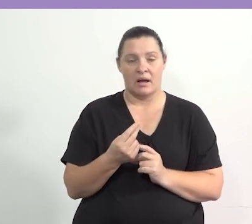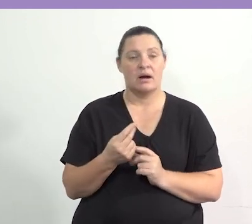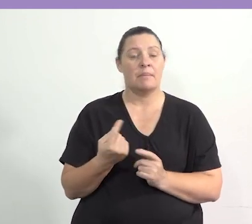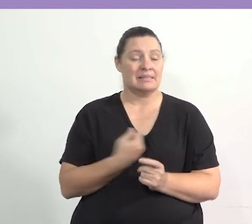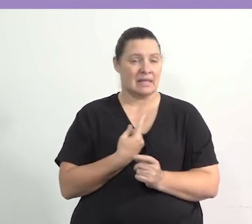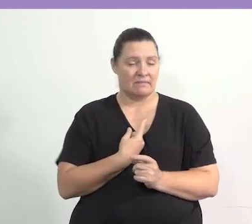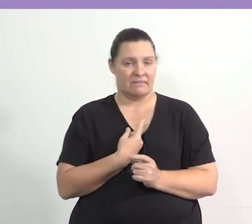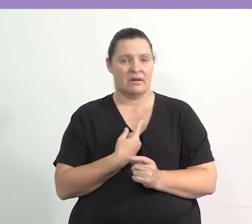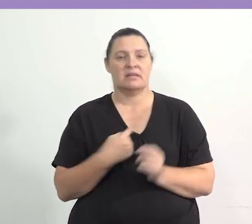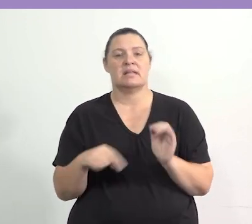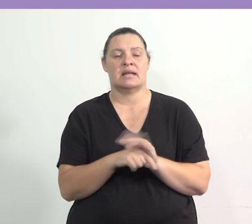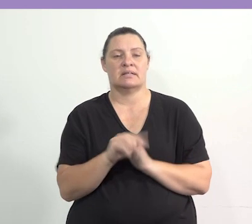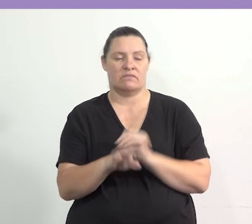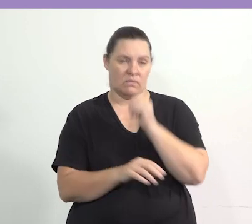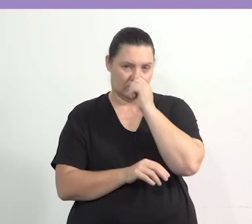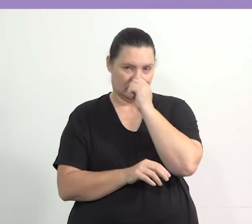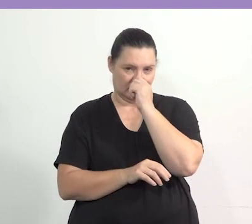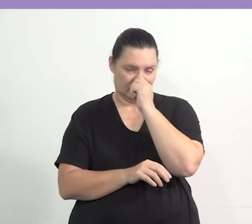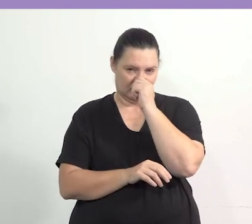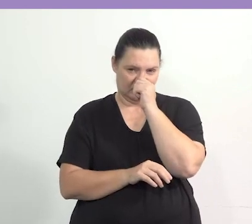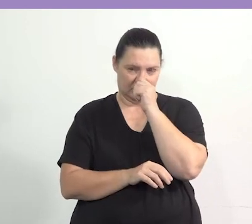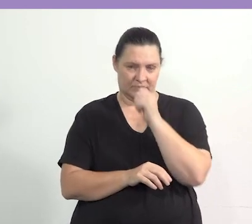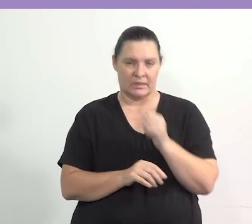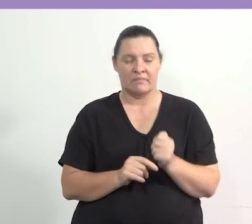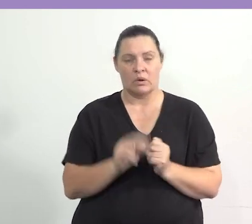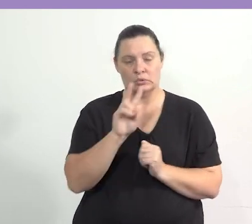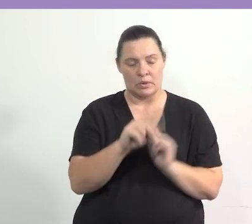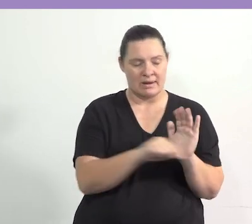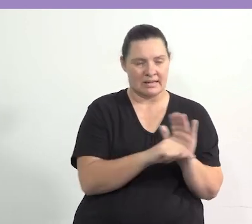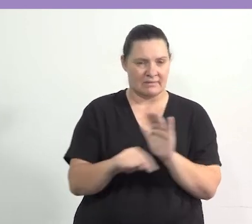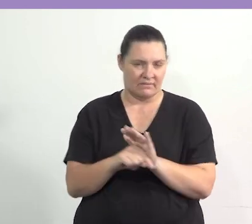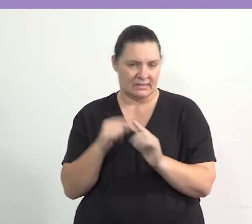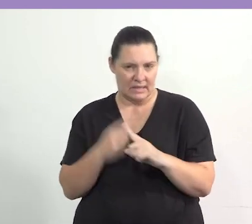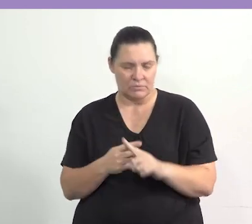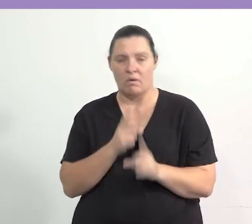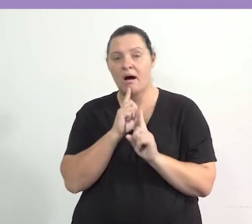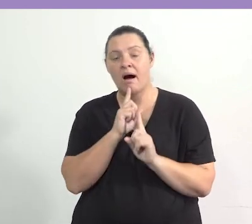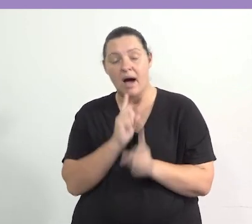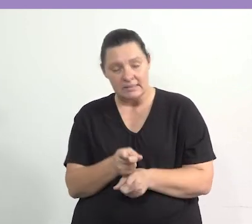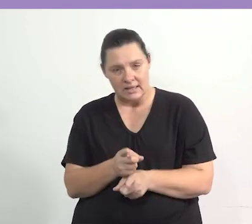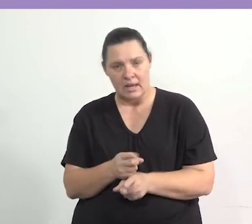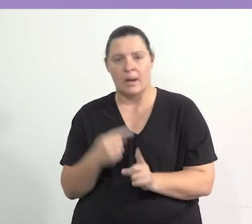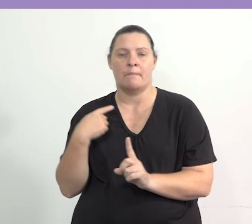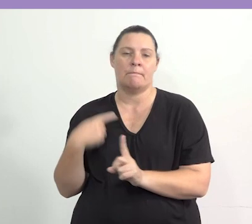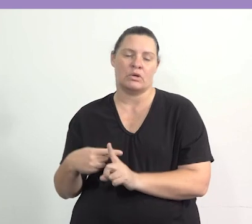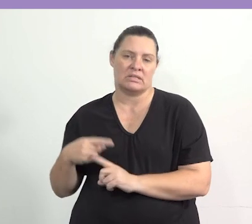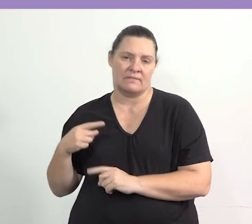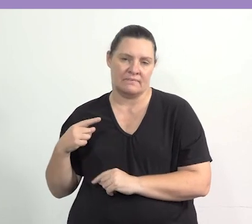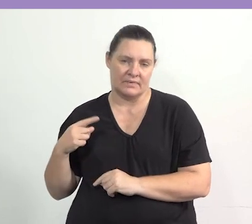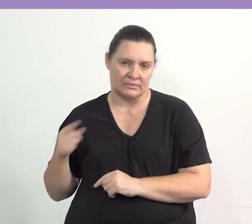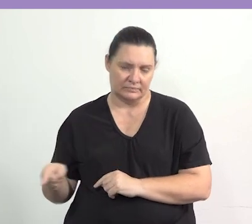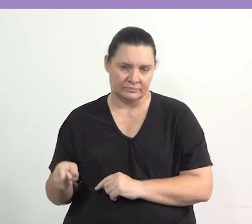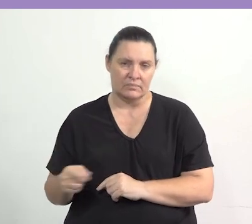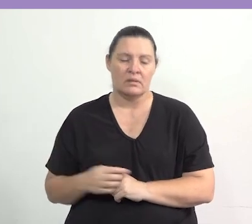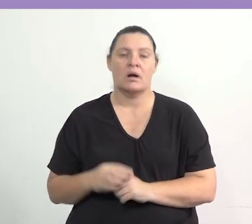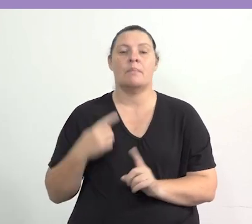is being multiplied by itself is negative 4. Now, if I am multiplying two negative numbers, our answer will be a positive